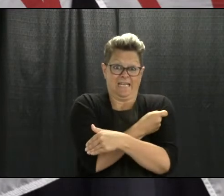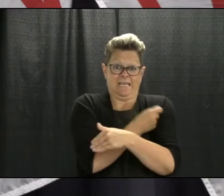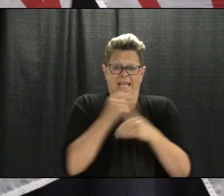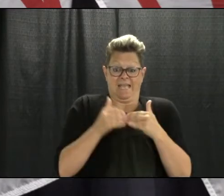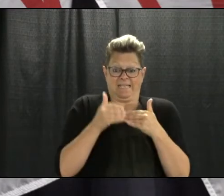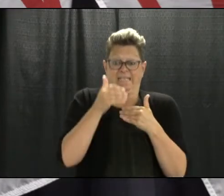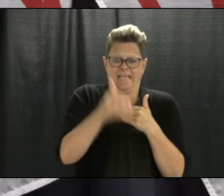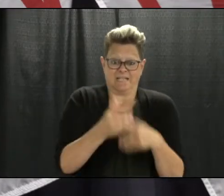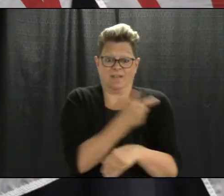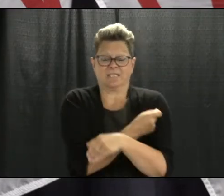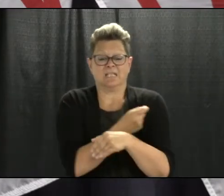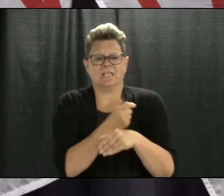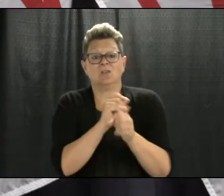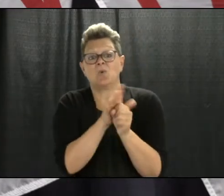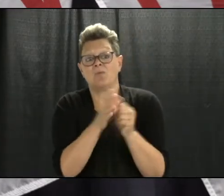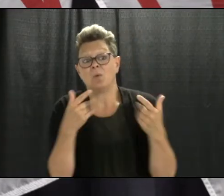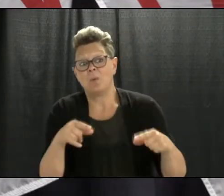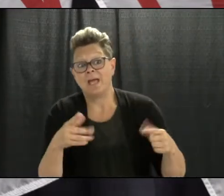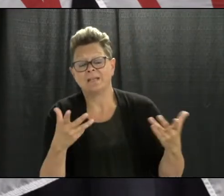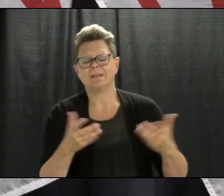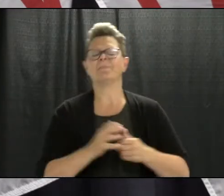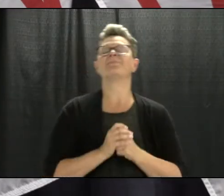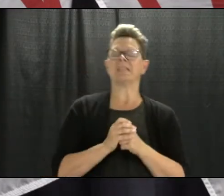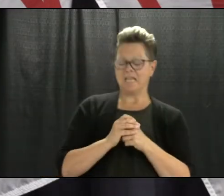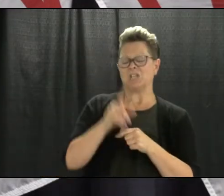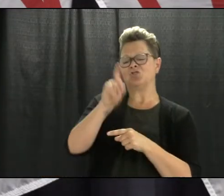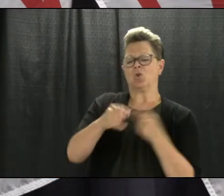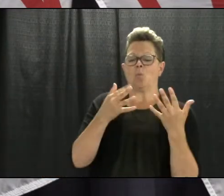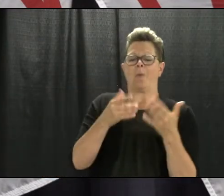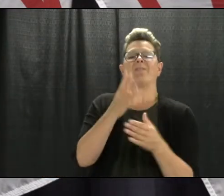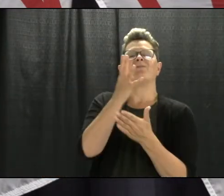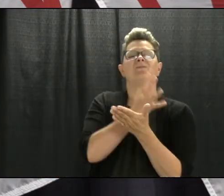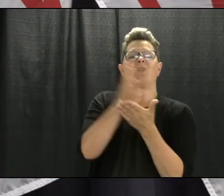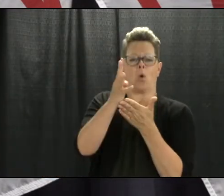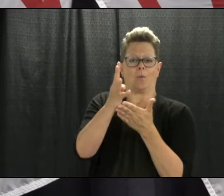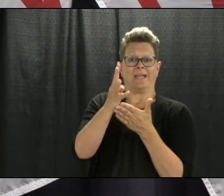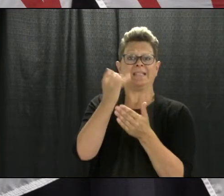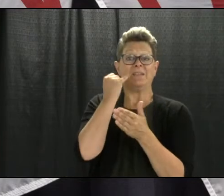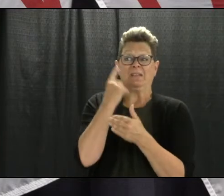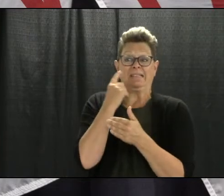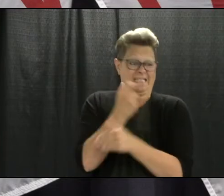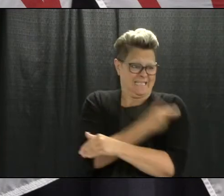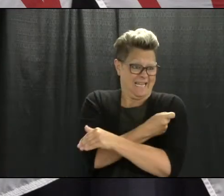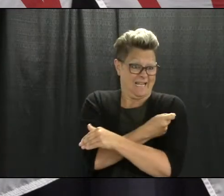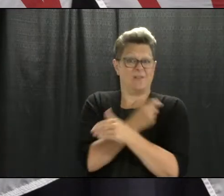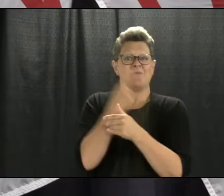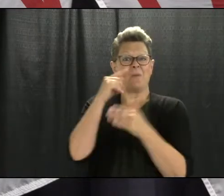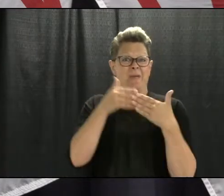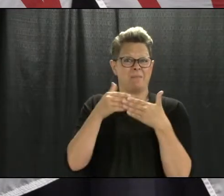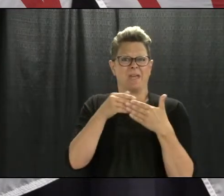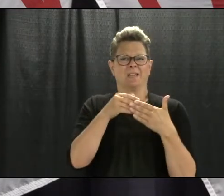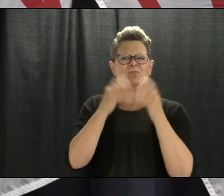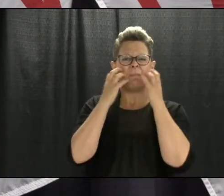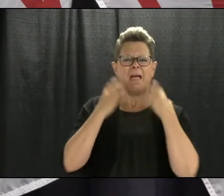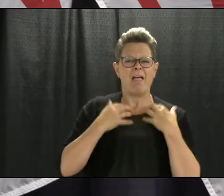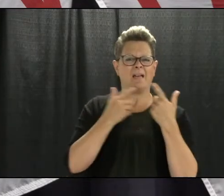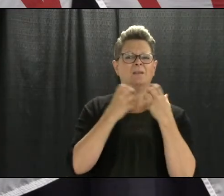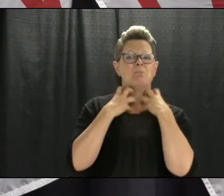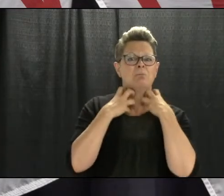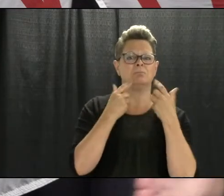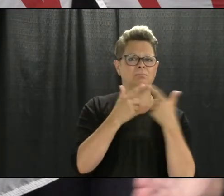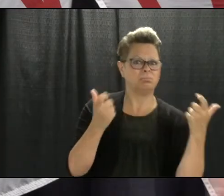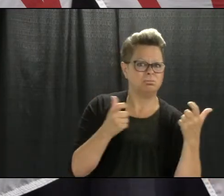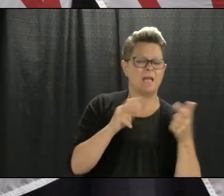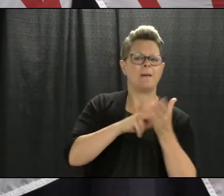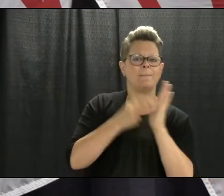that's a really great question. And so NACI has made recommendations that you wait 4 weeks in between vaccines. And it was kind of what we did early on too, where we said, don't give